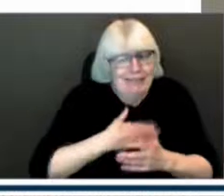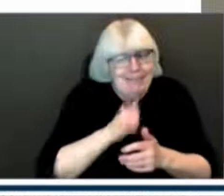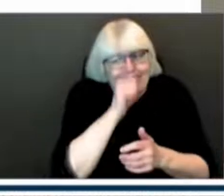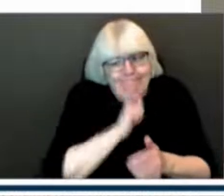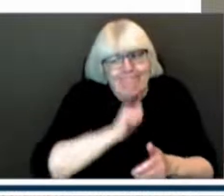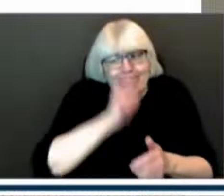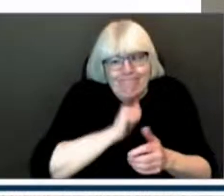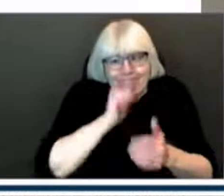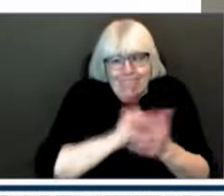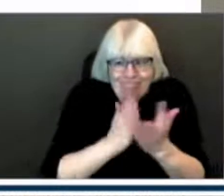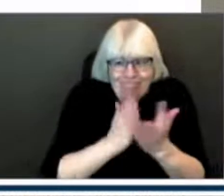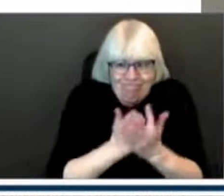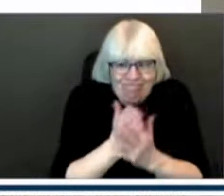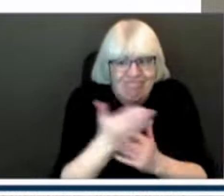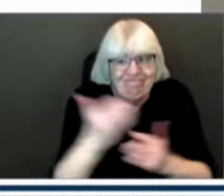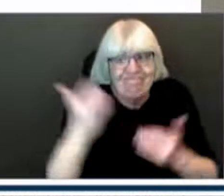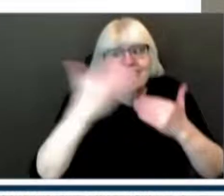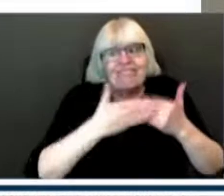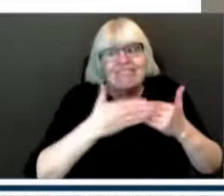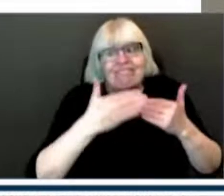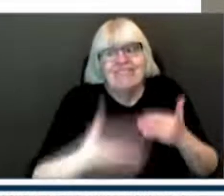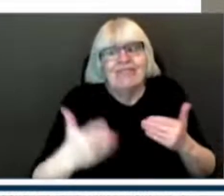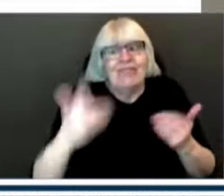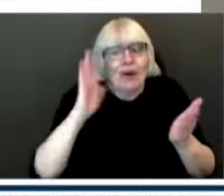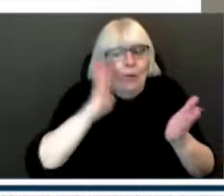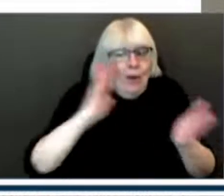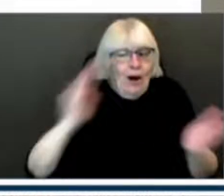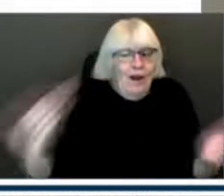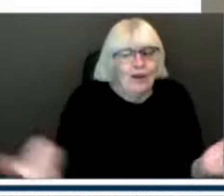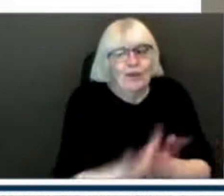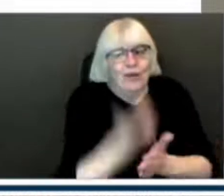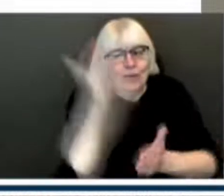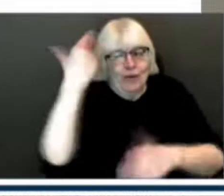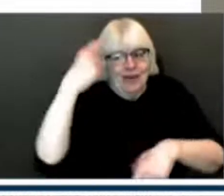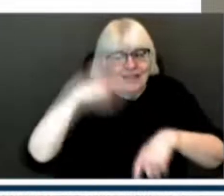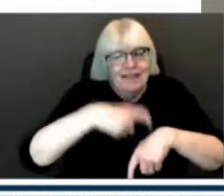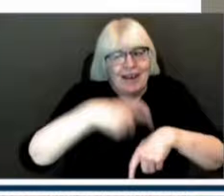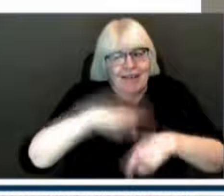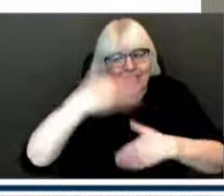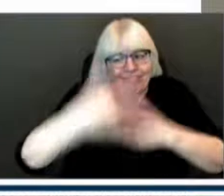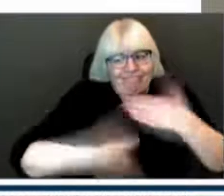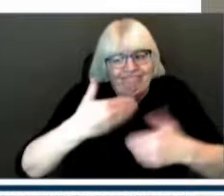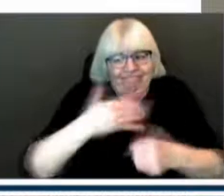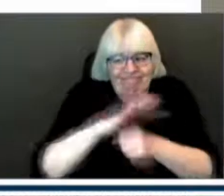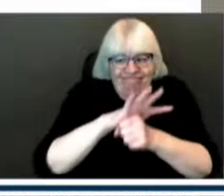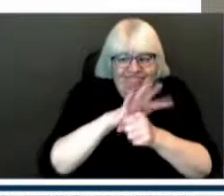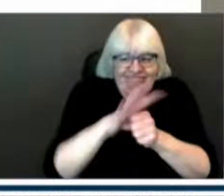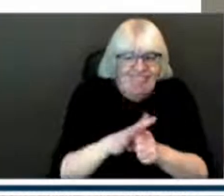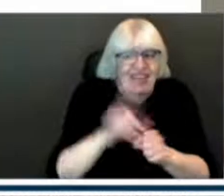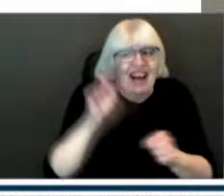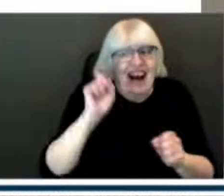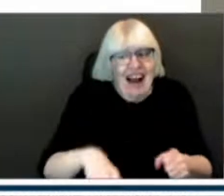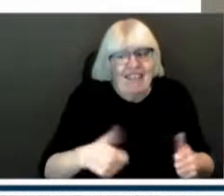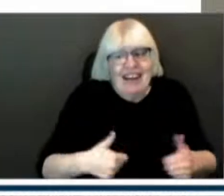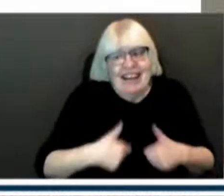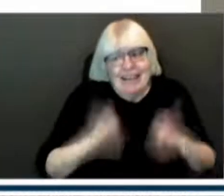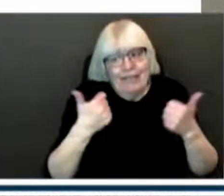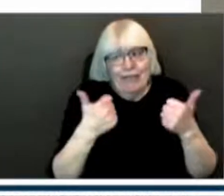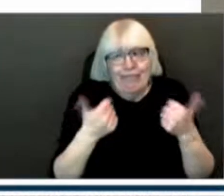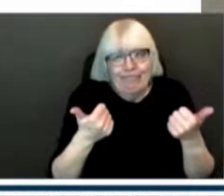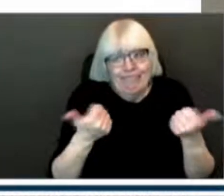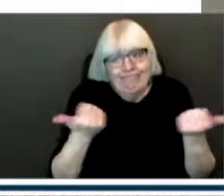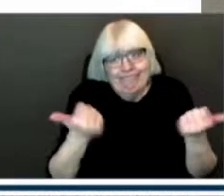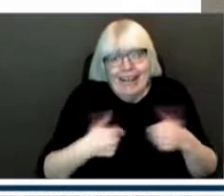with COVID. And I want to take a moment and be very clear. The reopening we have just outlined is in